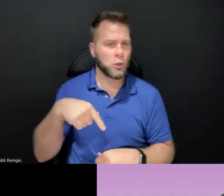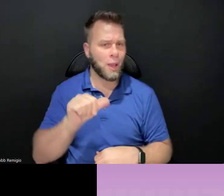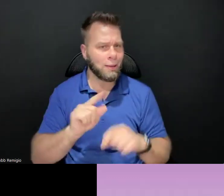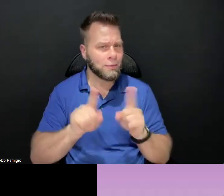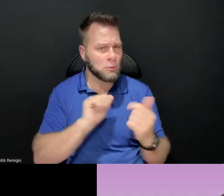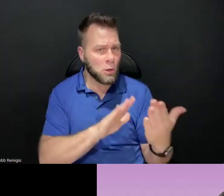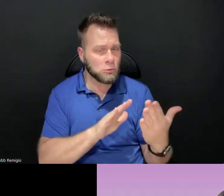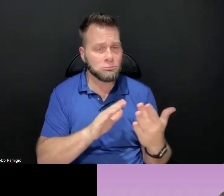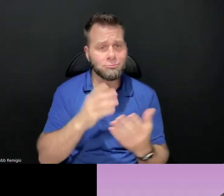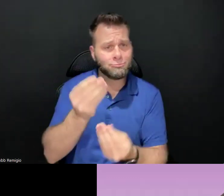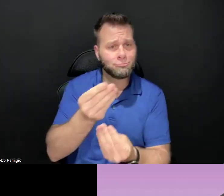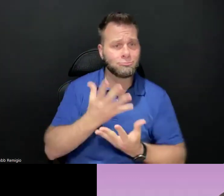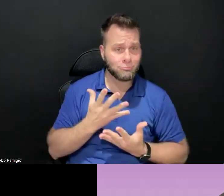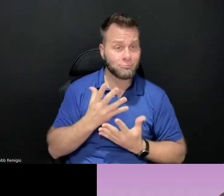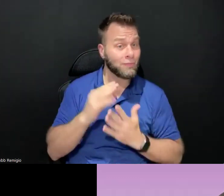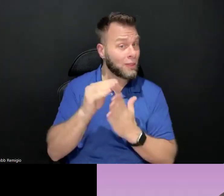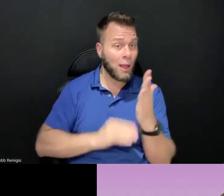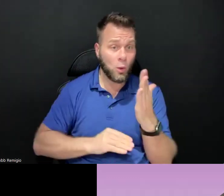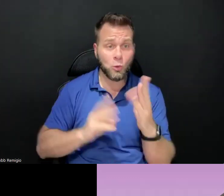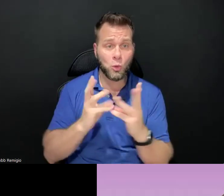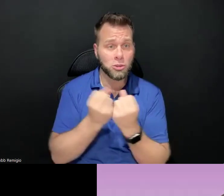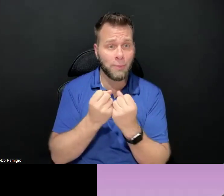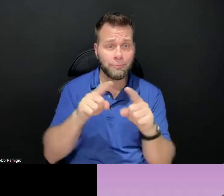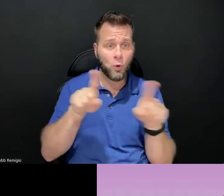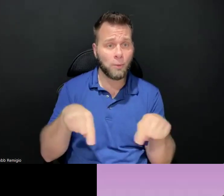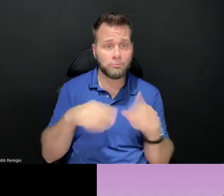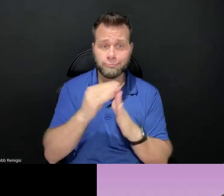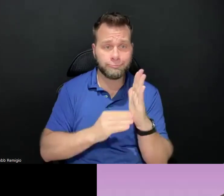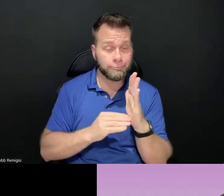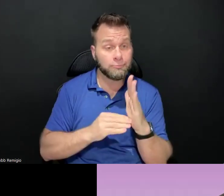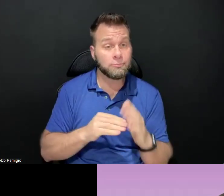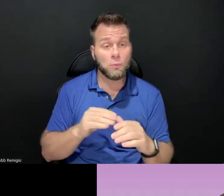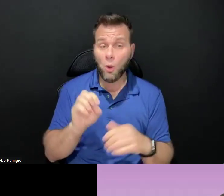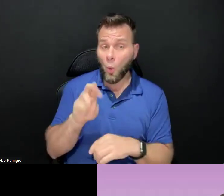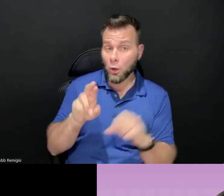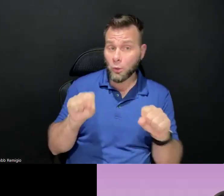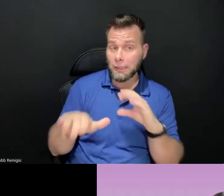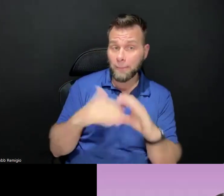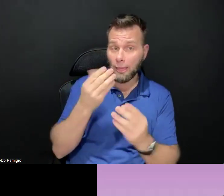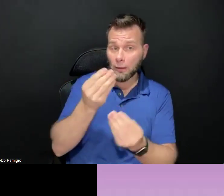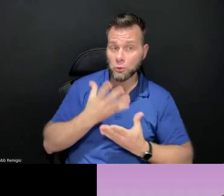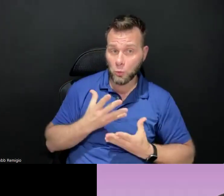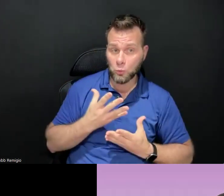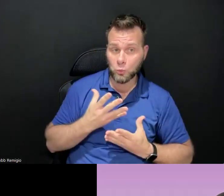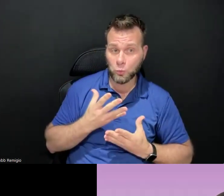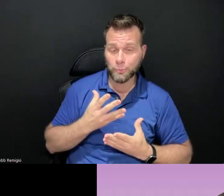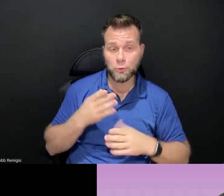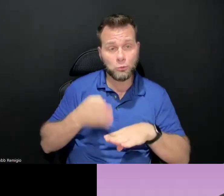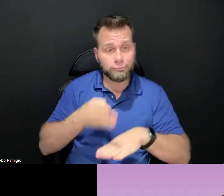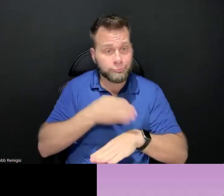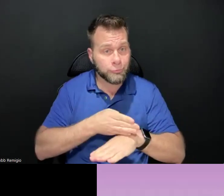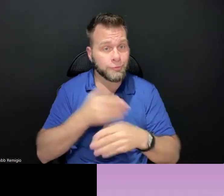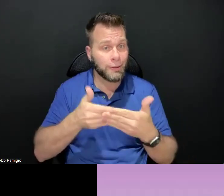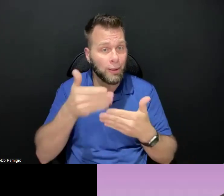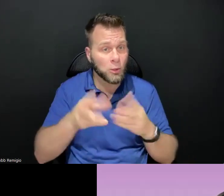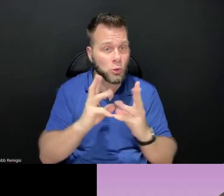please feel free to fill out that workshop form or just email us. And if there's anything else that we can do to make